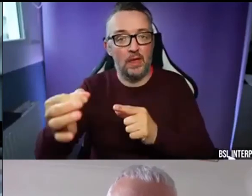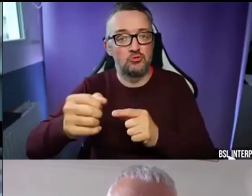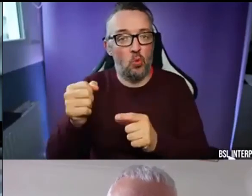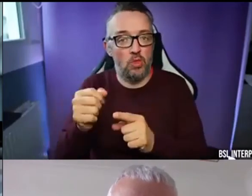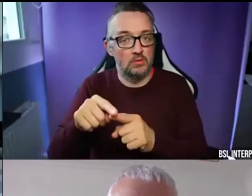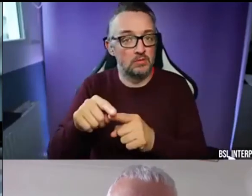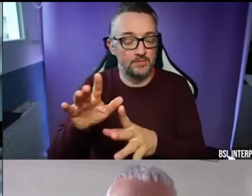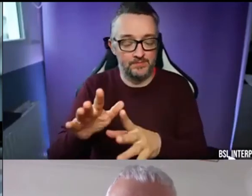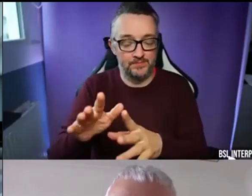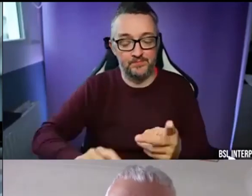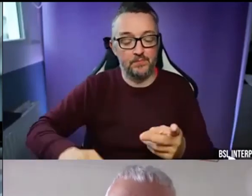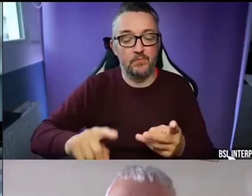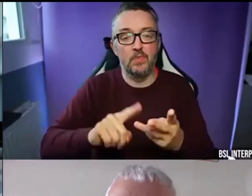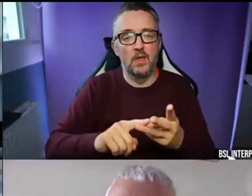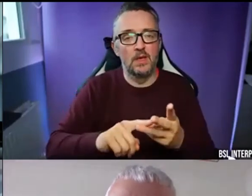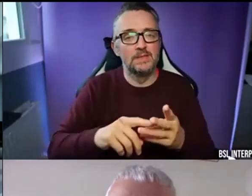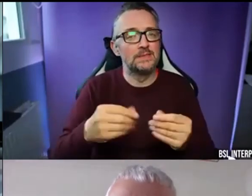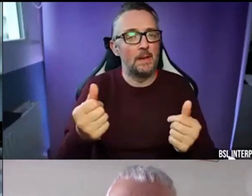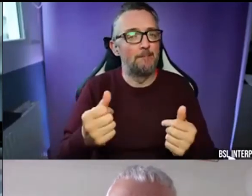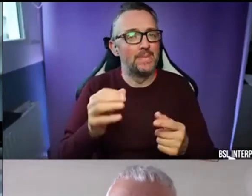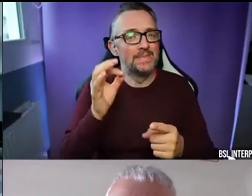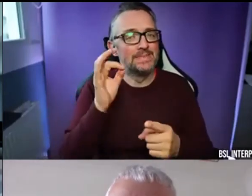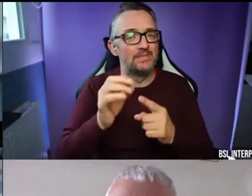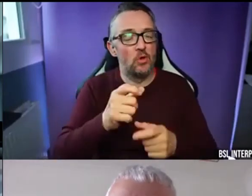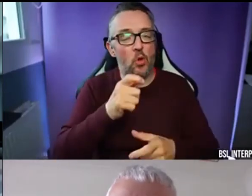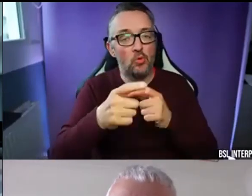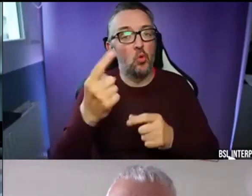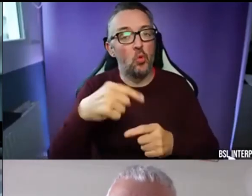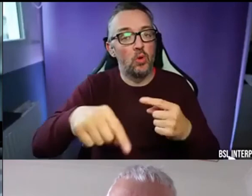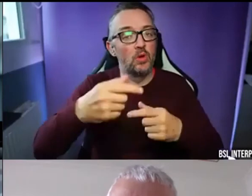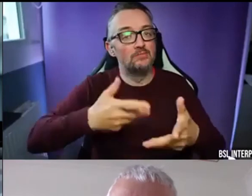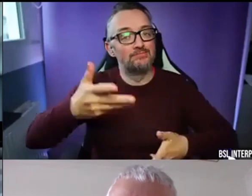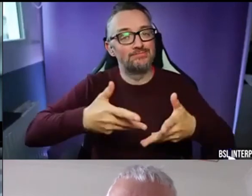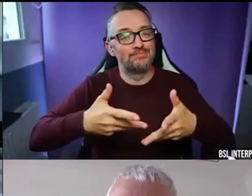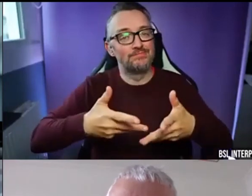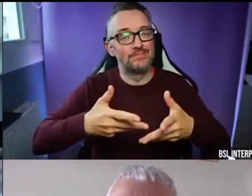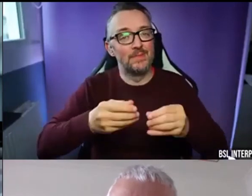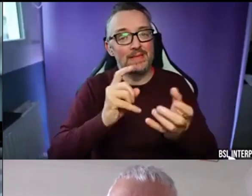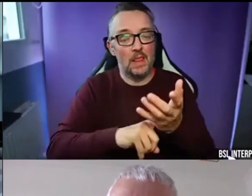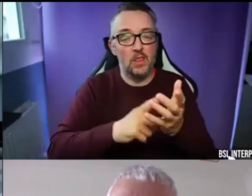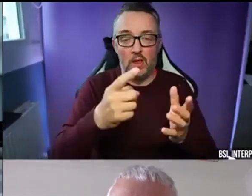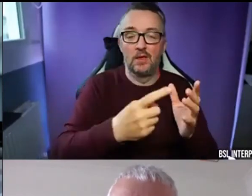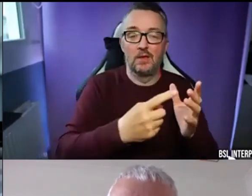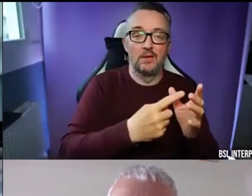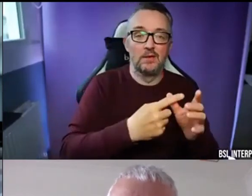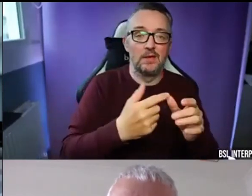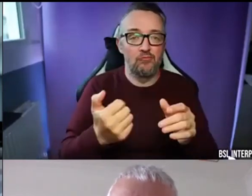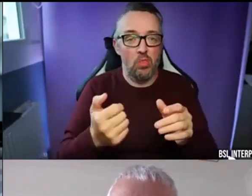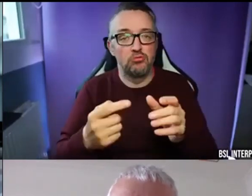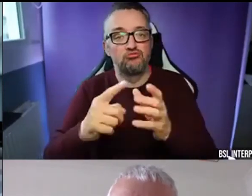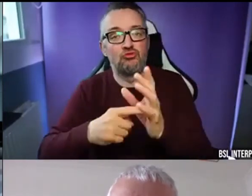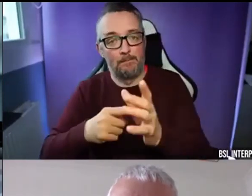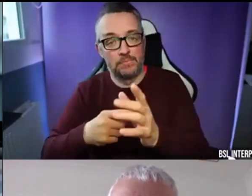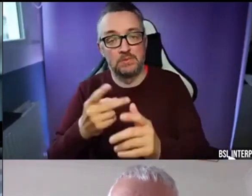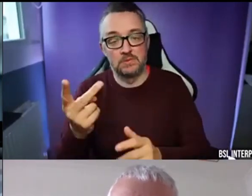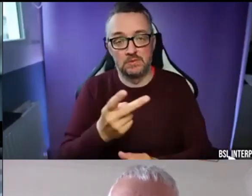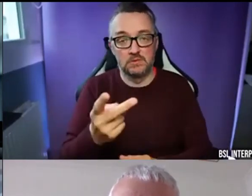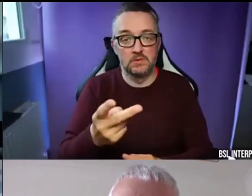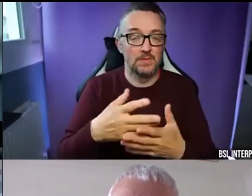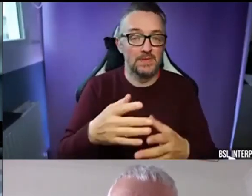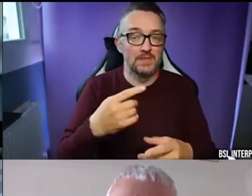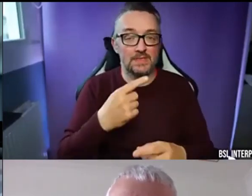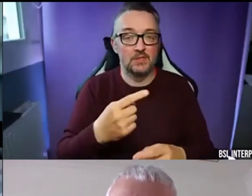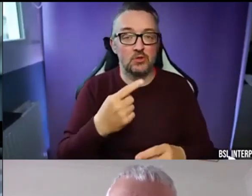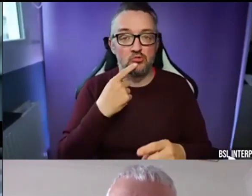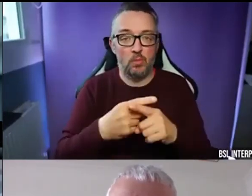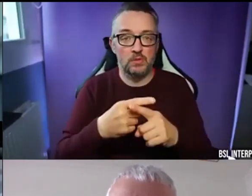then there was specific comments from the BSL users in my group, Avril and James, looking at creating